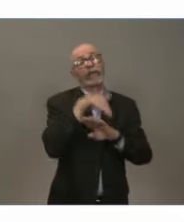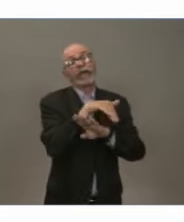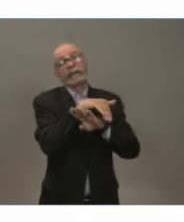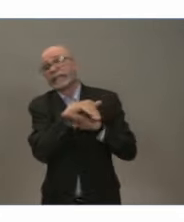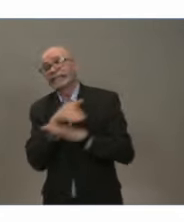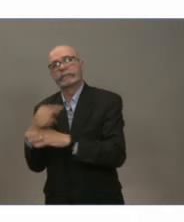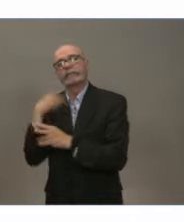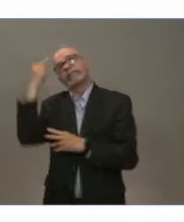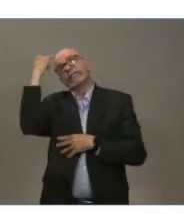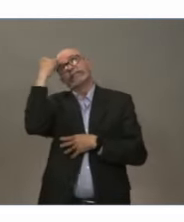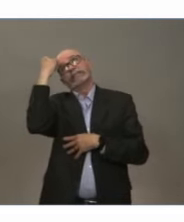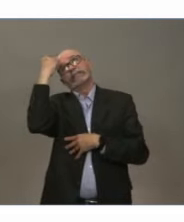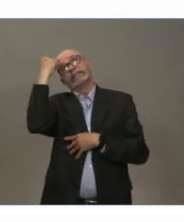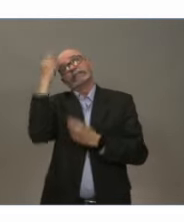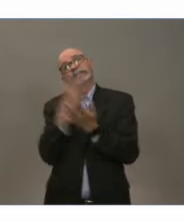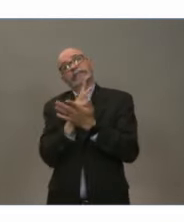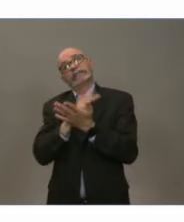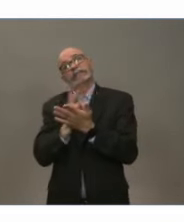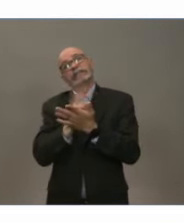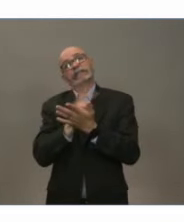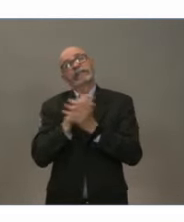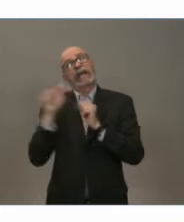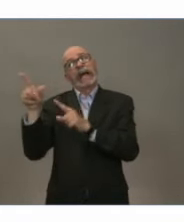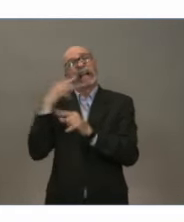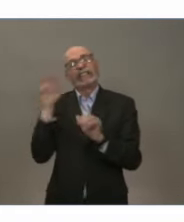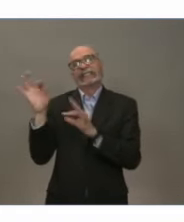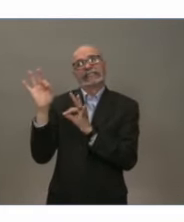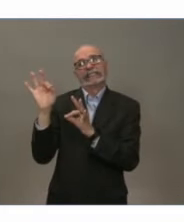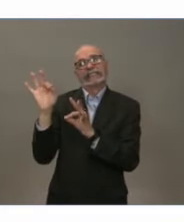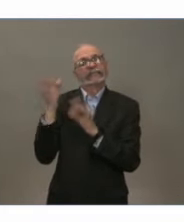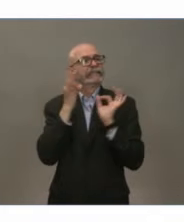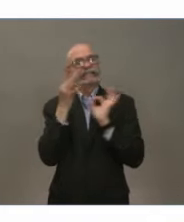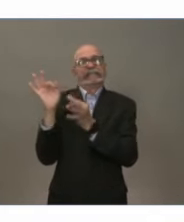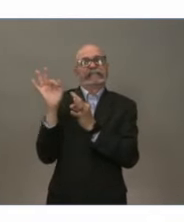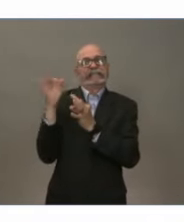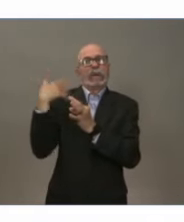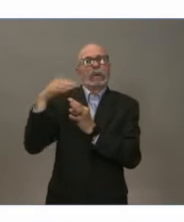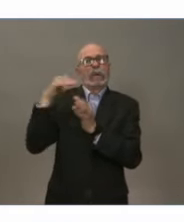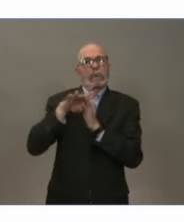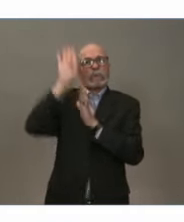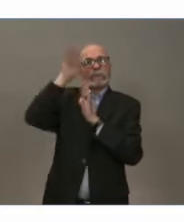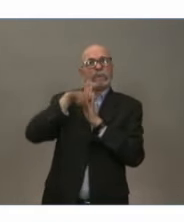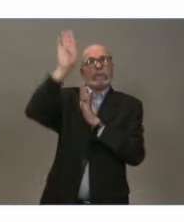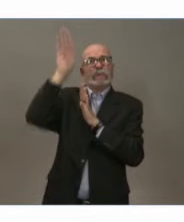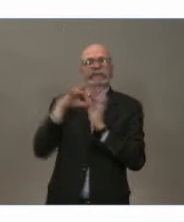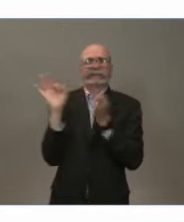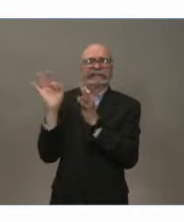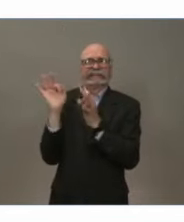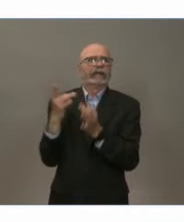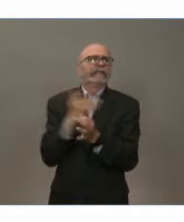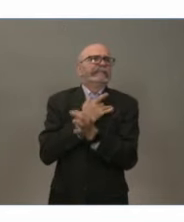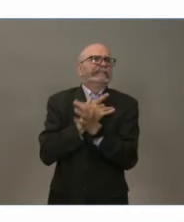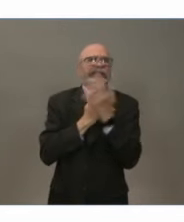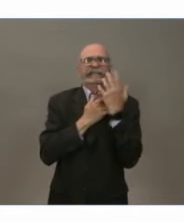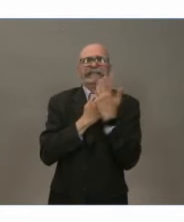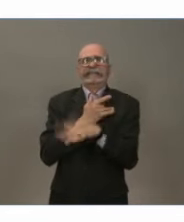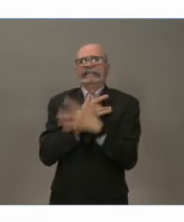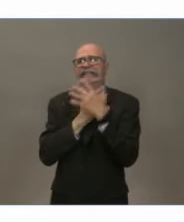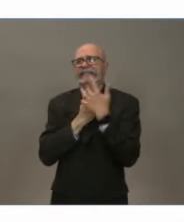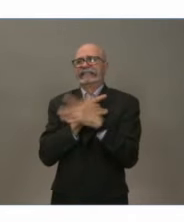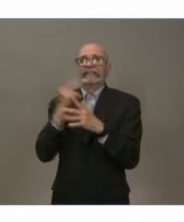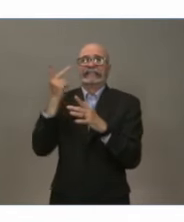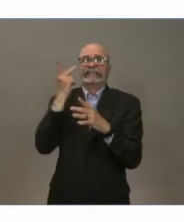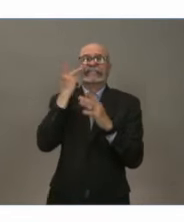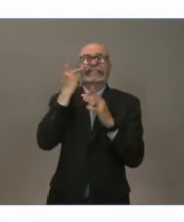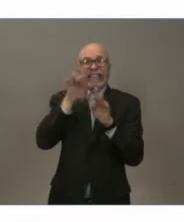all of you. We need to make sure that we follow public health advice. So you'll see the curves, and they gradually come down pretty